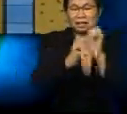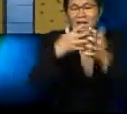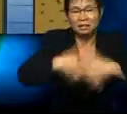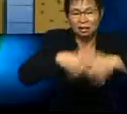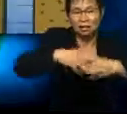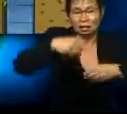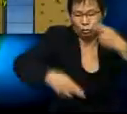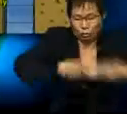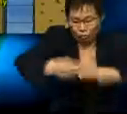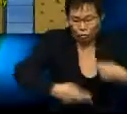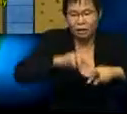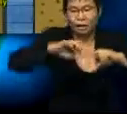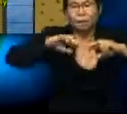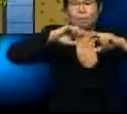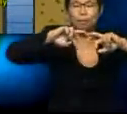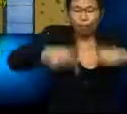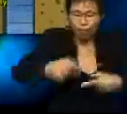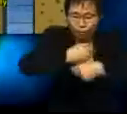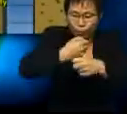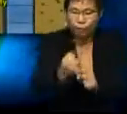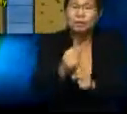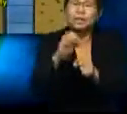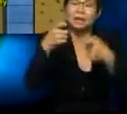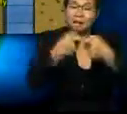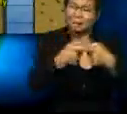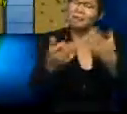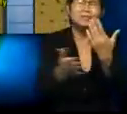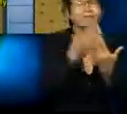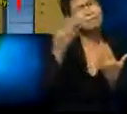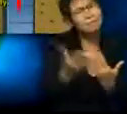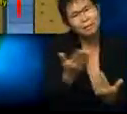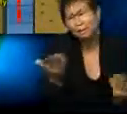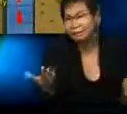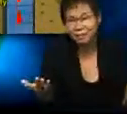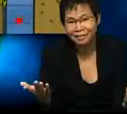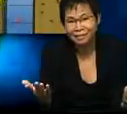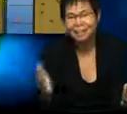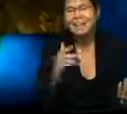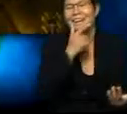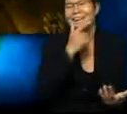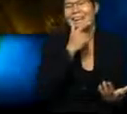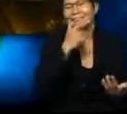to produce electricity. Phew, simple, isn't it?